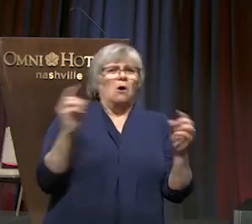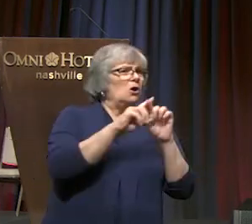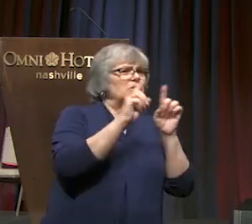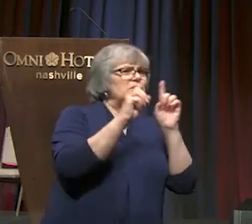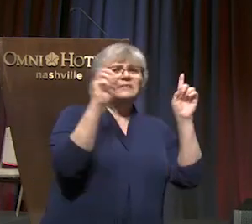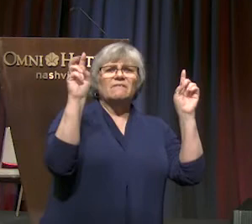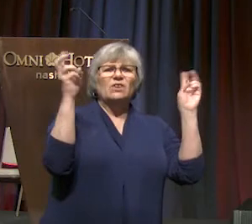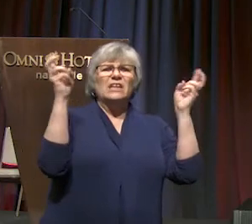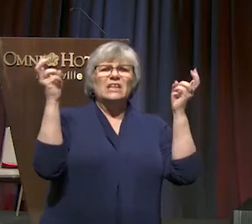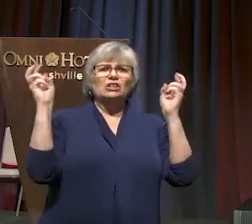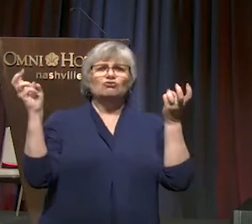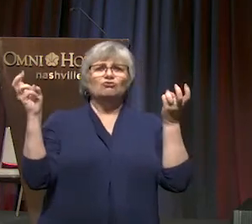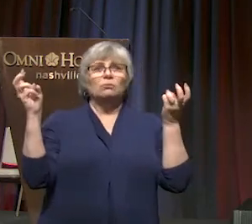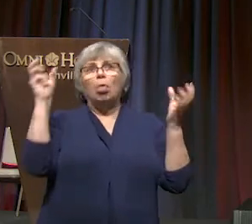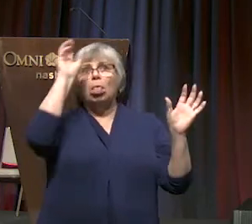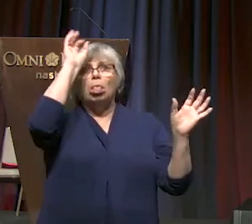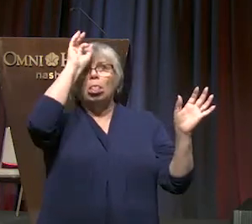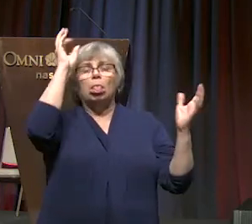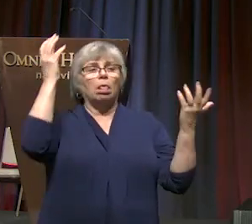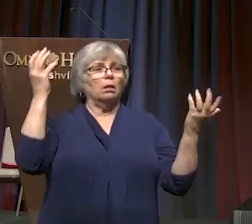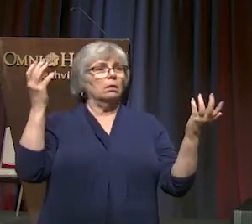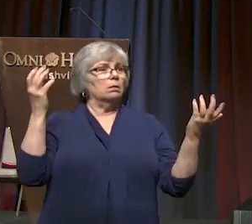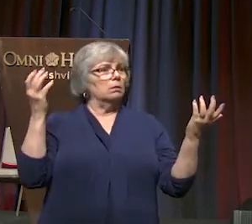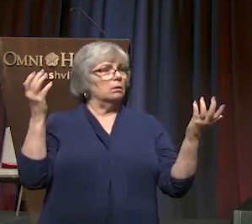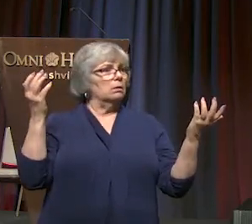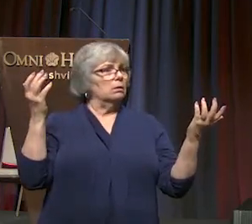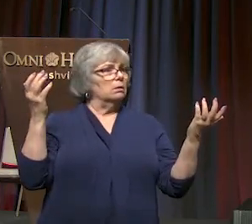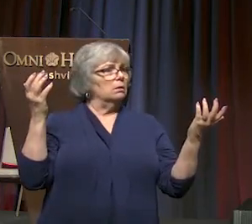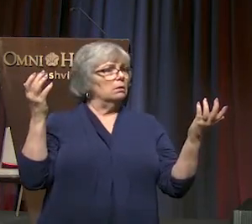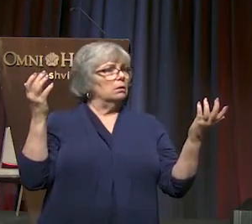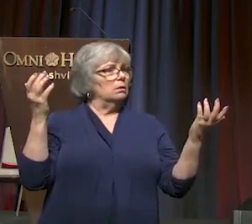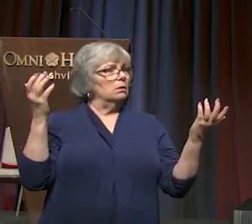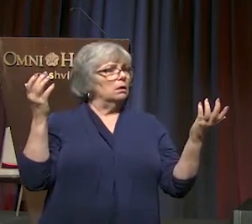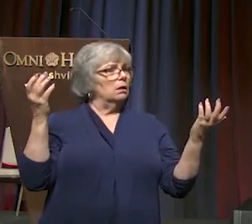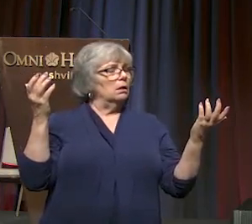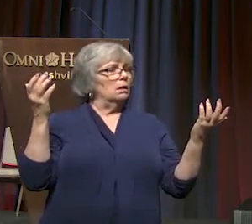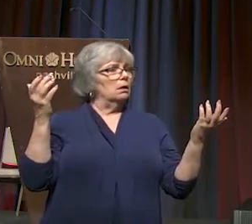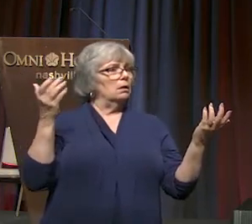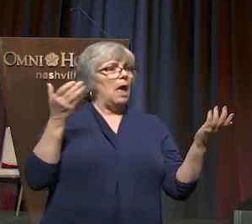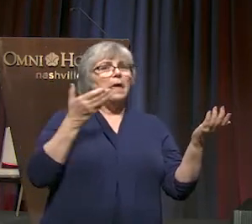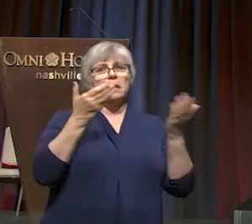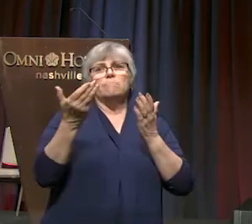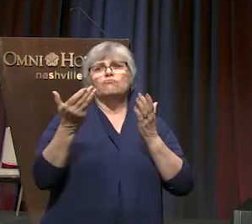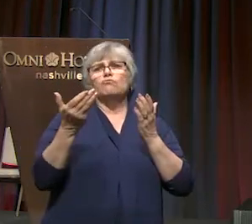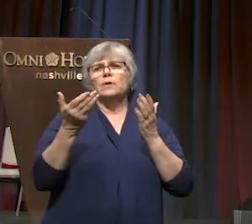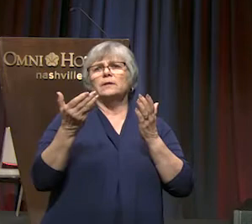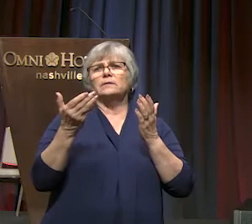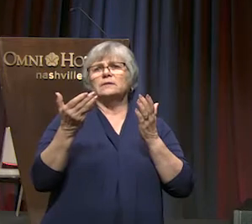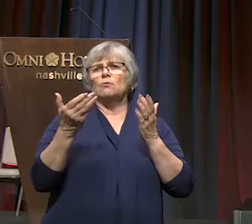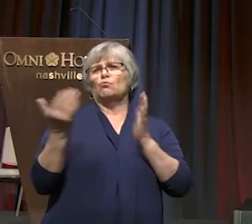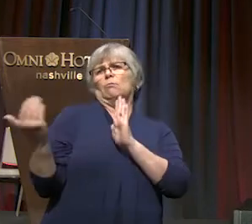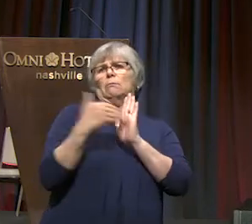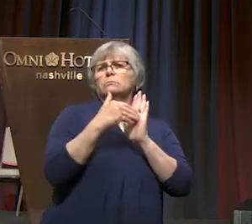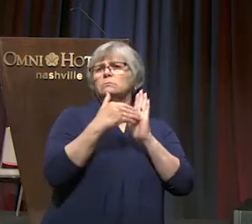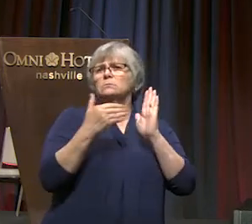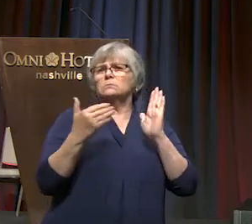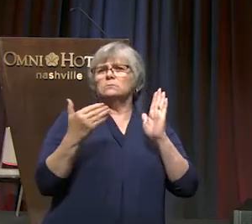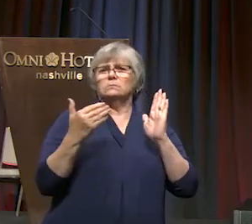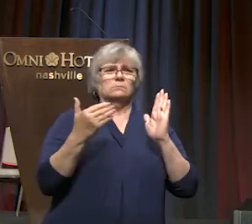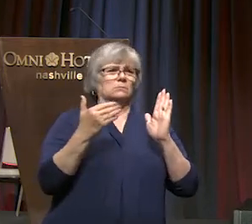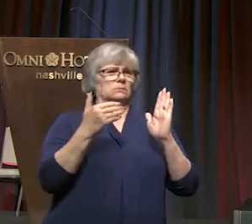on different matters. And it brings prejudice. But as a